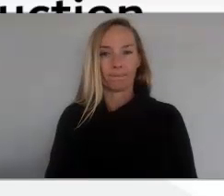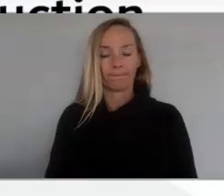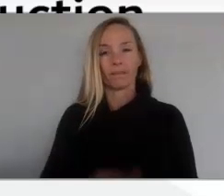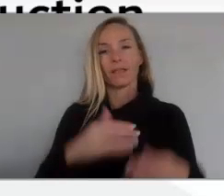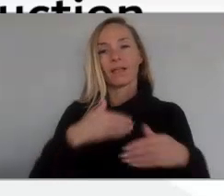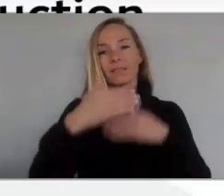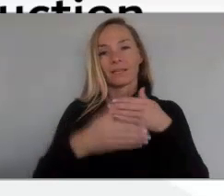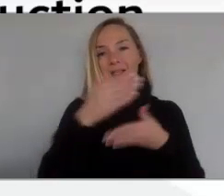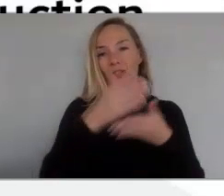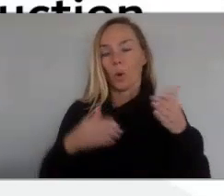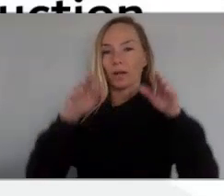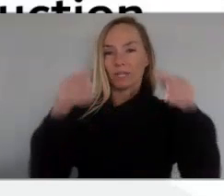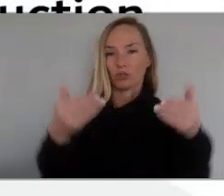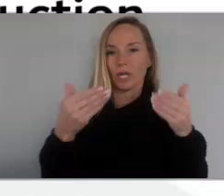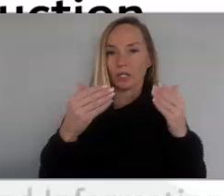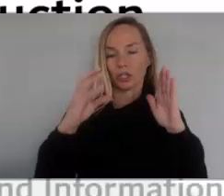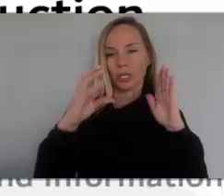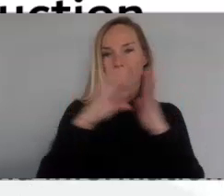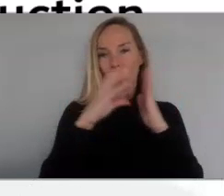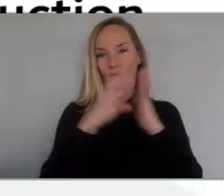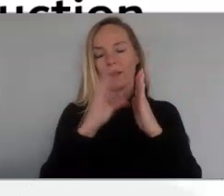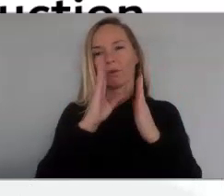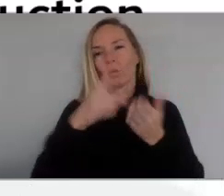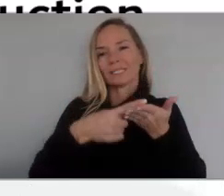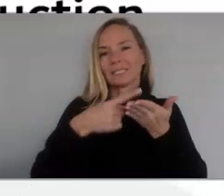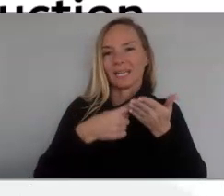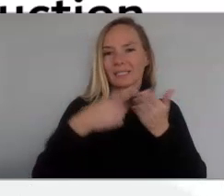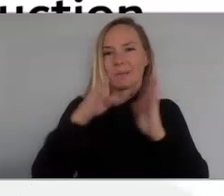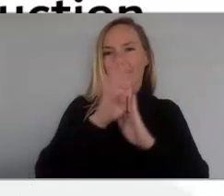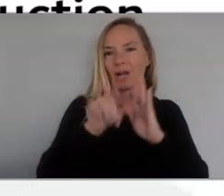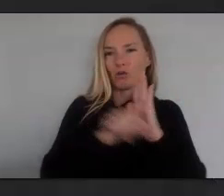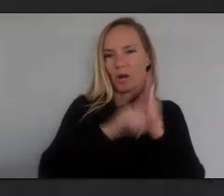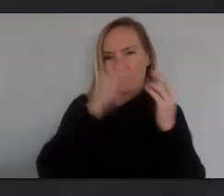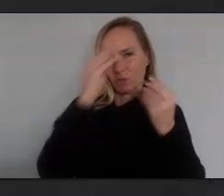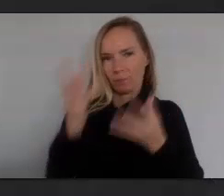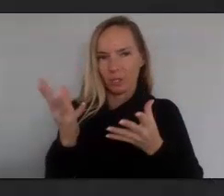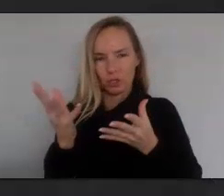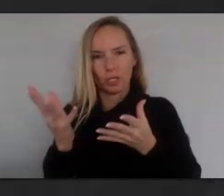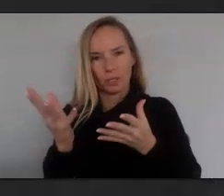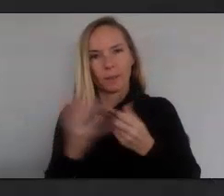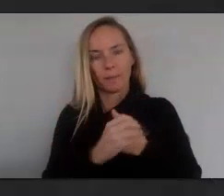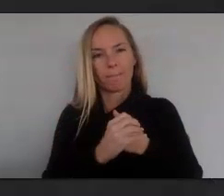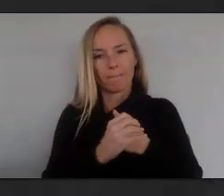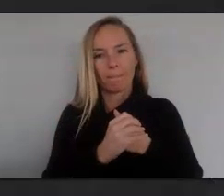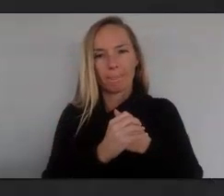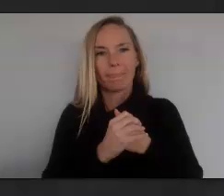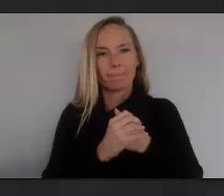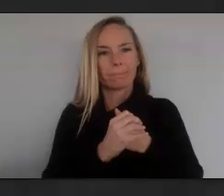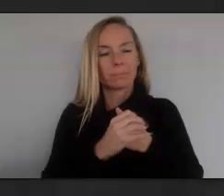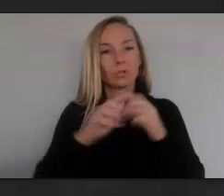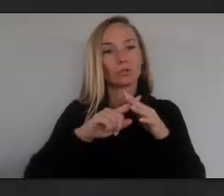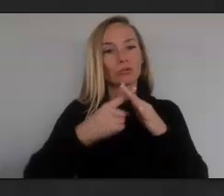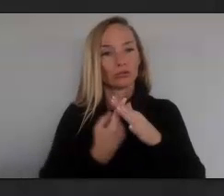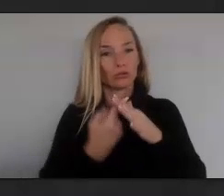the next part of the introduction paragraph we'll talk about is background information. Okay, so you start your